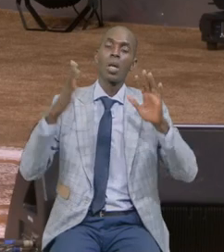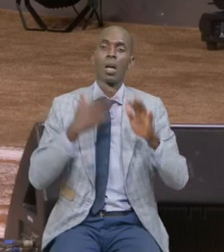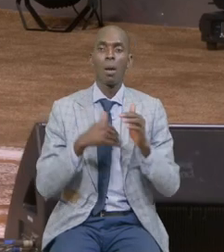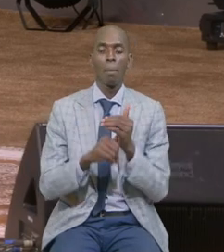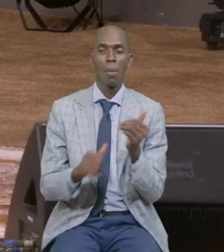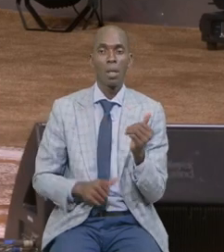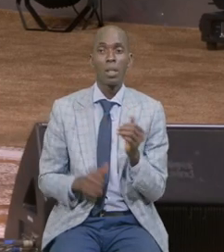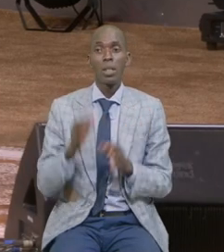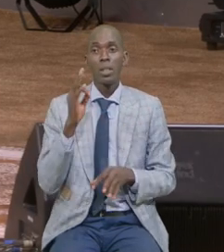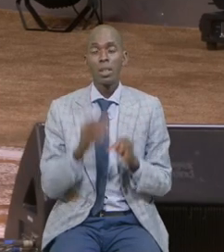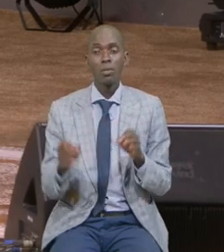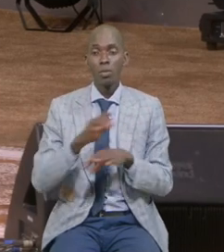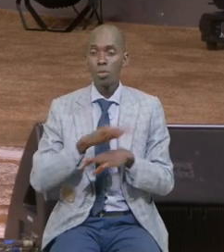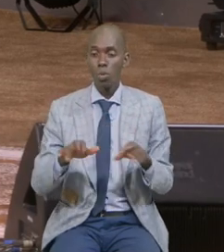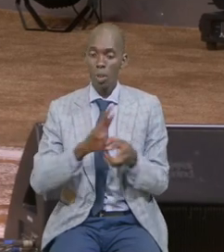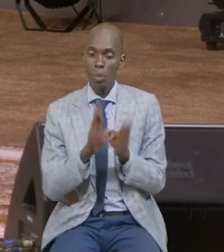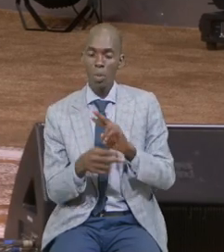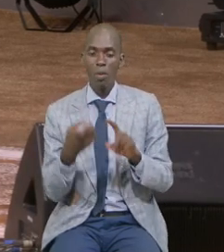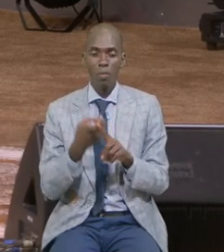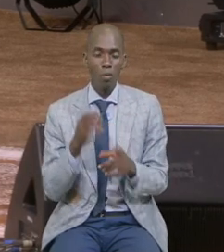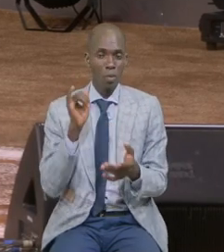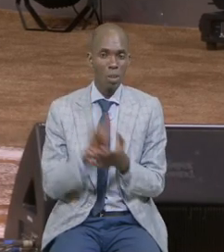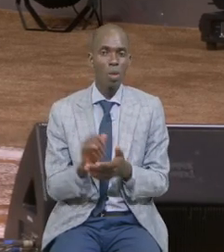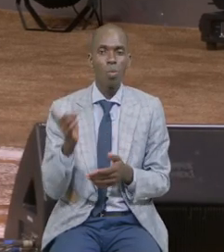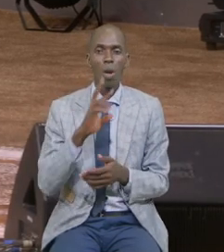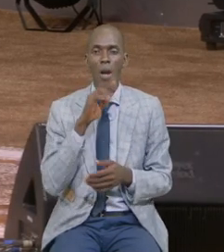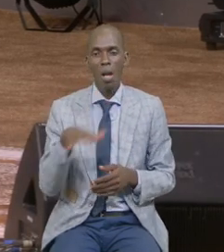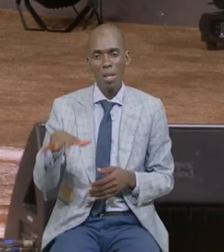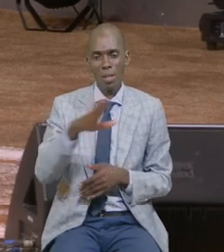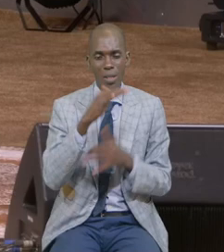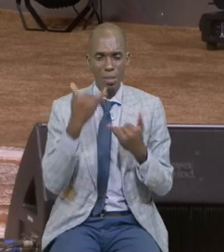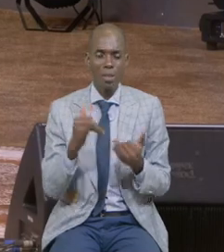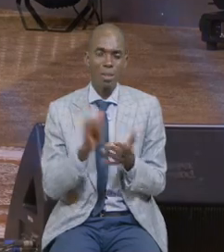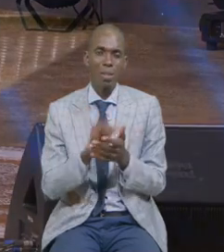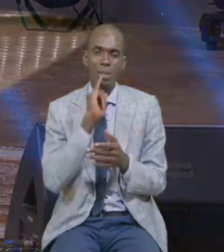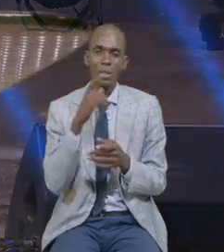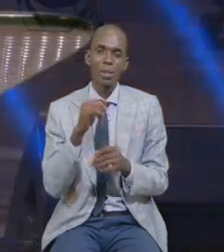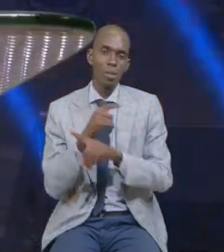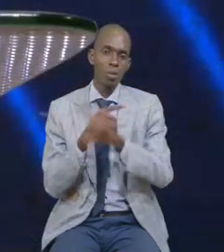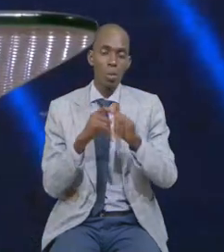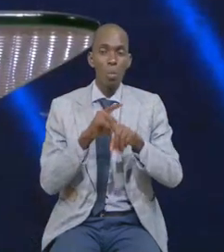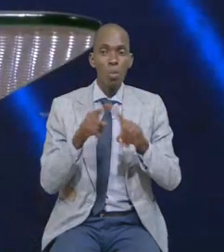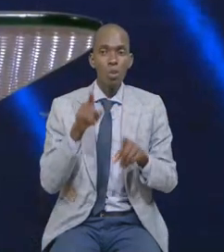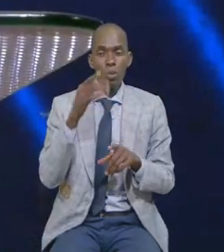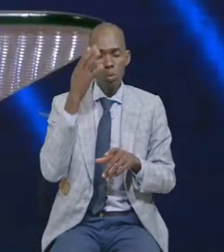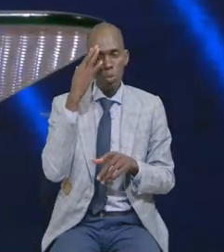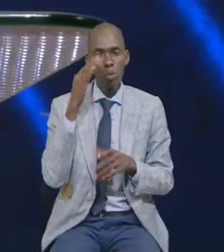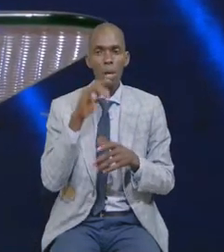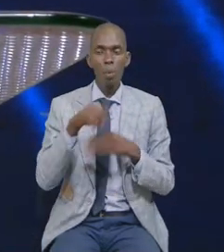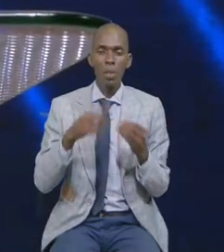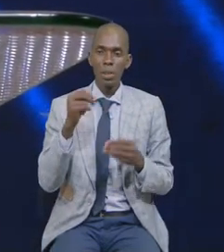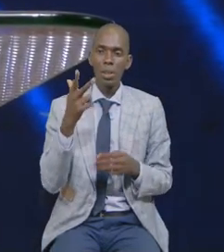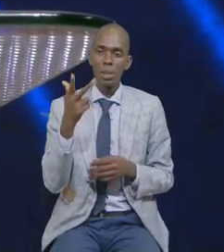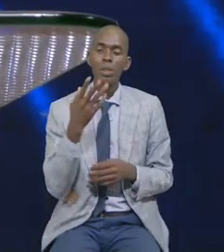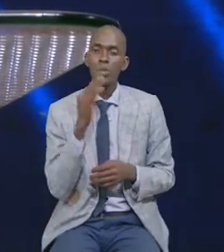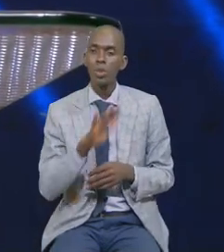If they didn't repent from that, where are they today? That's the question. But we know where Shadrach, Meshach, and Abednego, we know